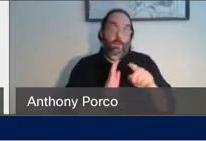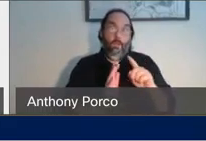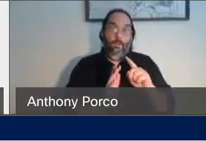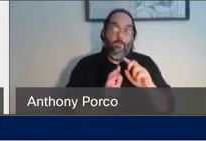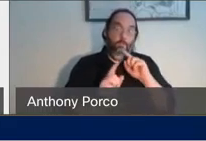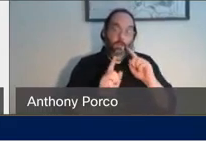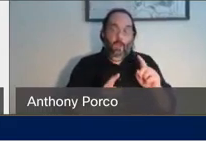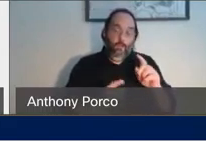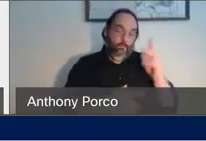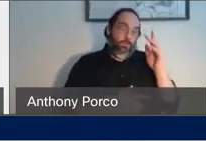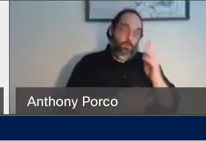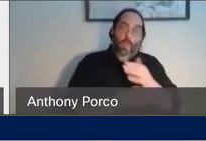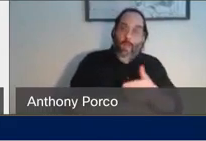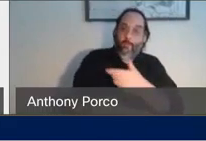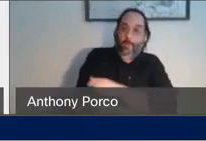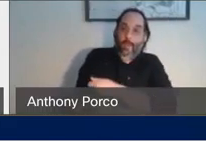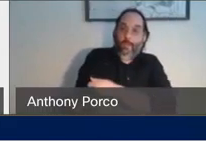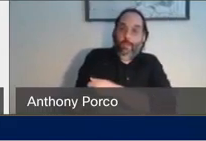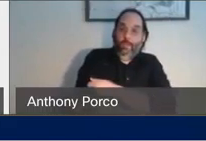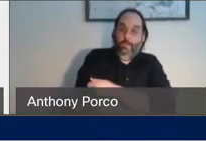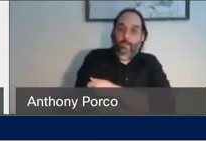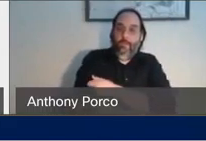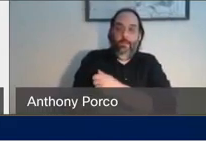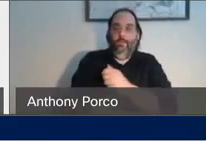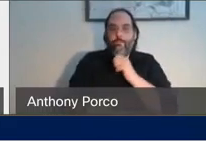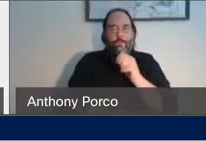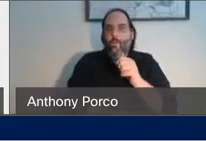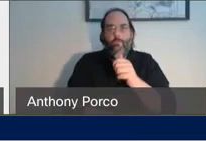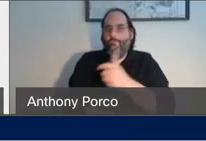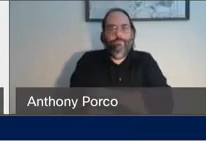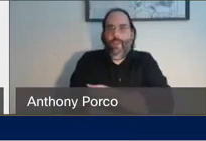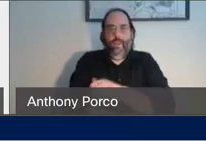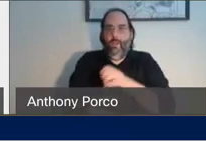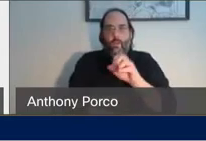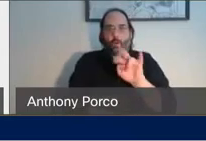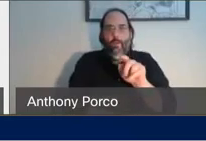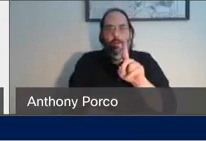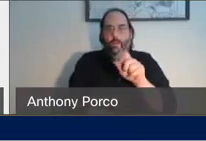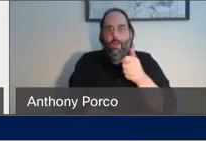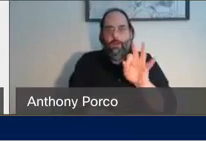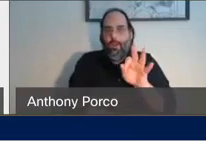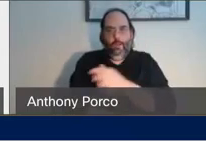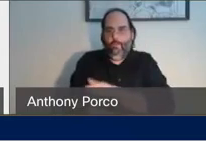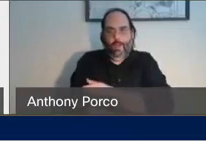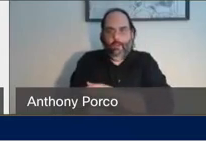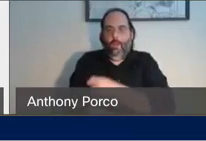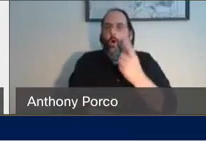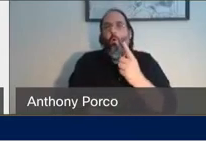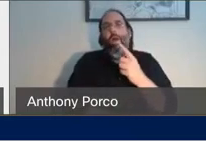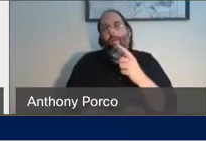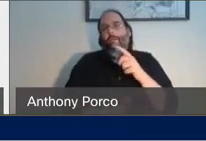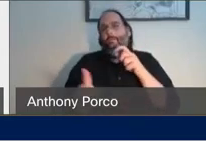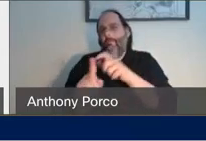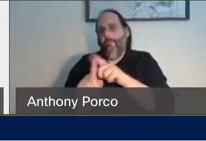any vaccine, you should not take the COVID-19 vaccine. Always talk with your doctor to find